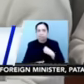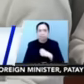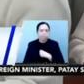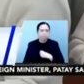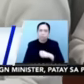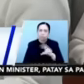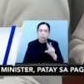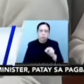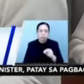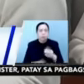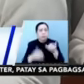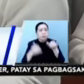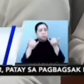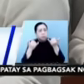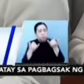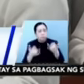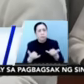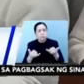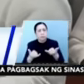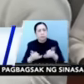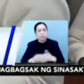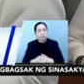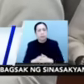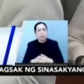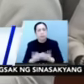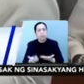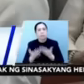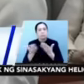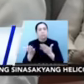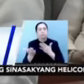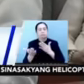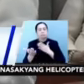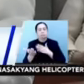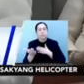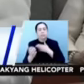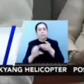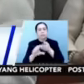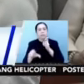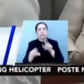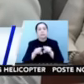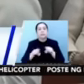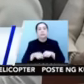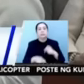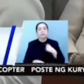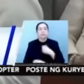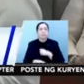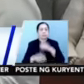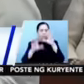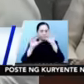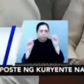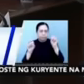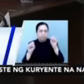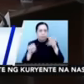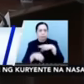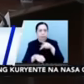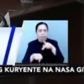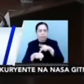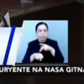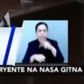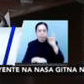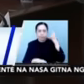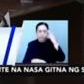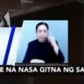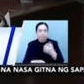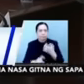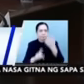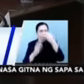Today, I offer my resignation as Senate President of the Republic of the Philippines. Inisa-isa ni